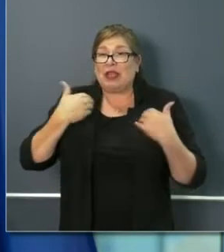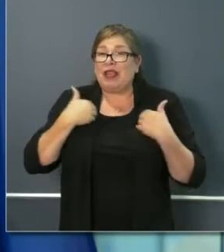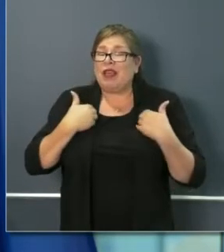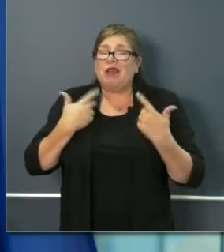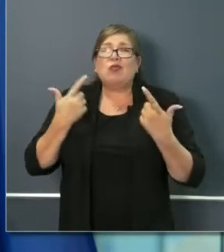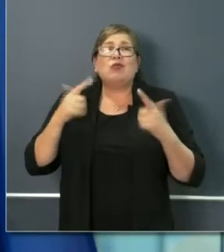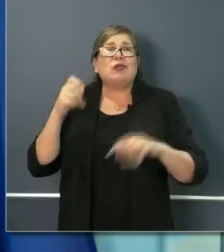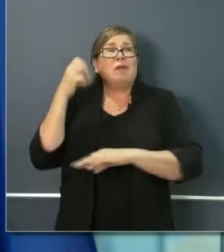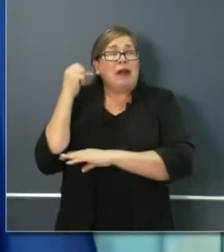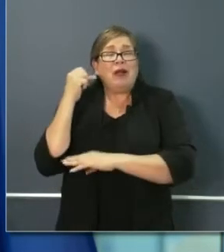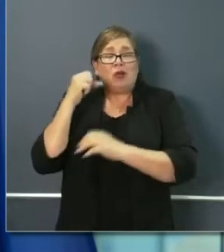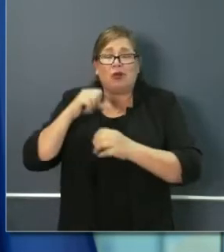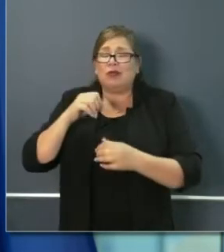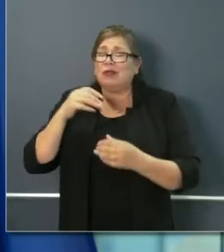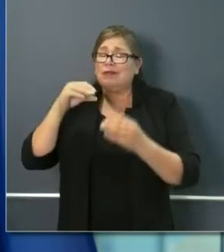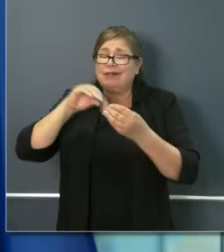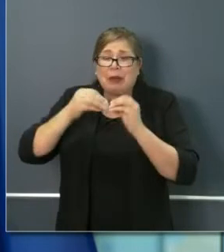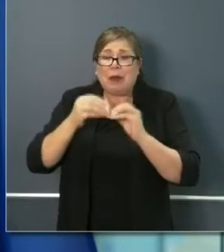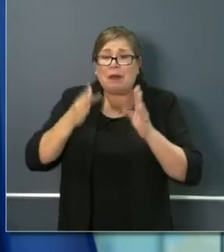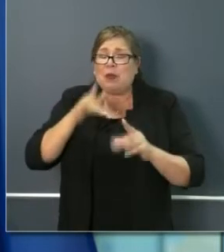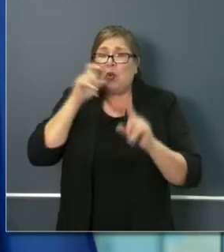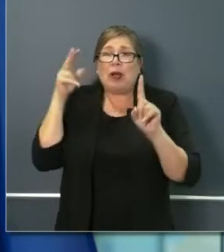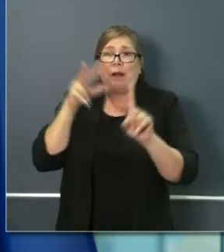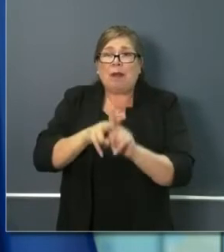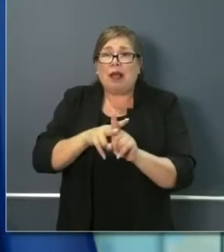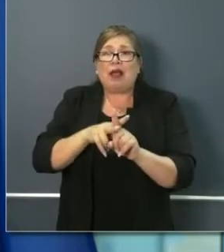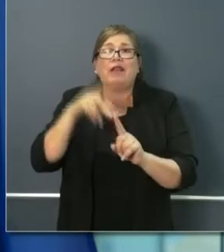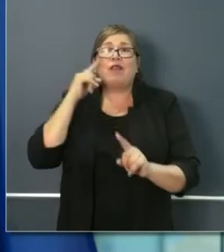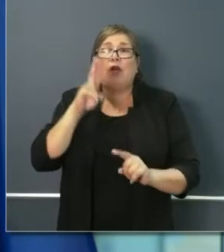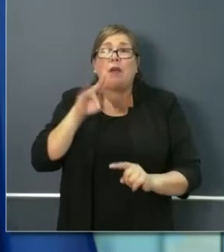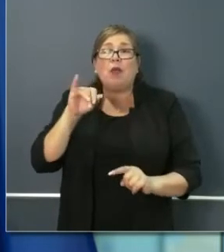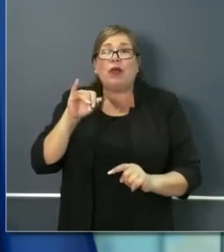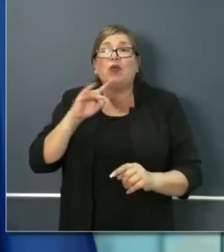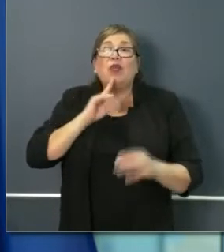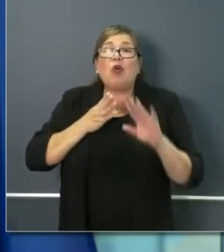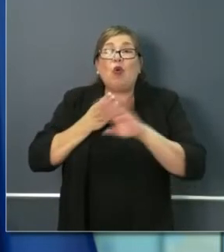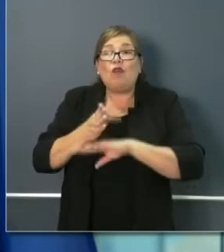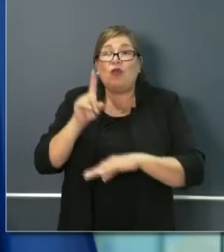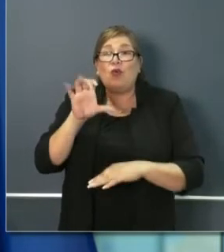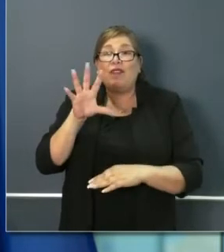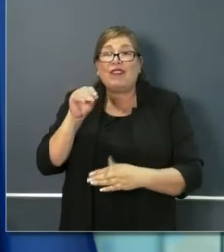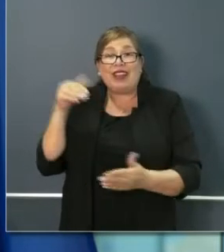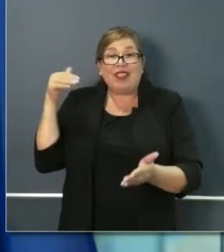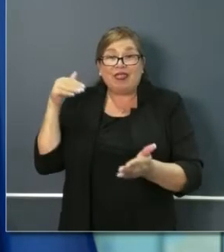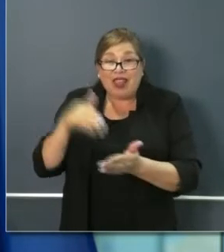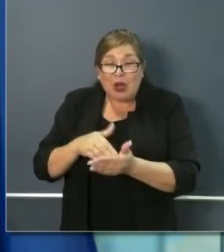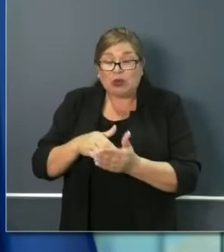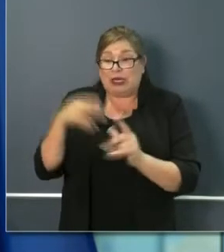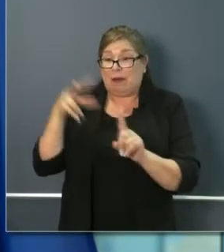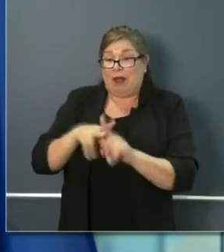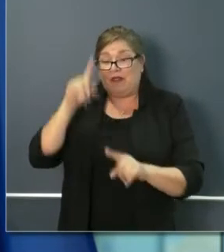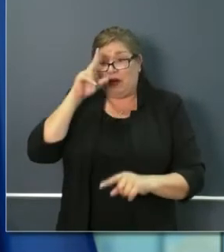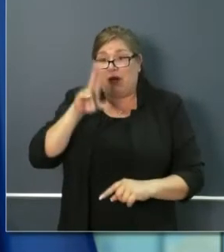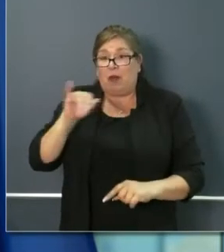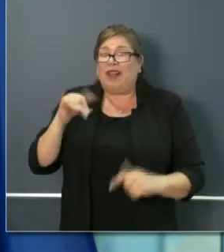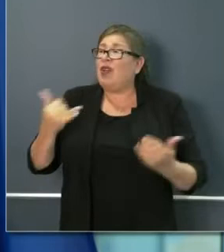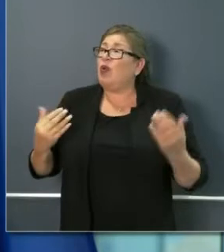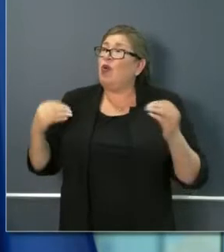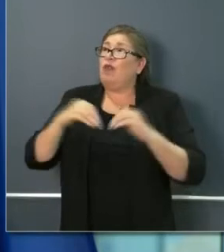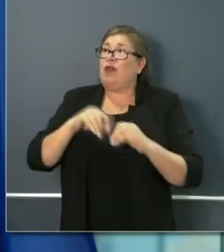people filing for unemployment insurance yesterday, over 150,000. So now it's well over 1.6